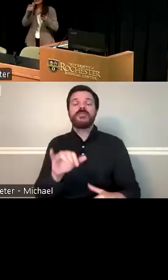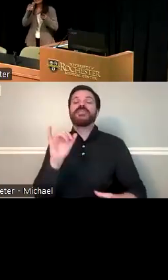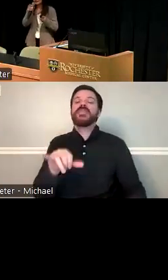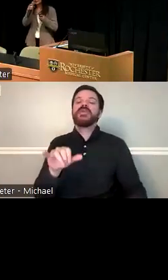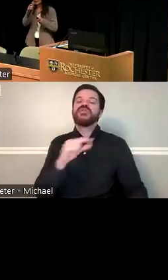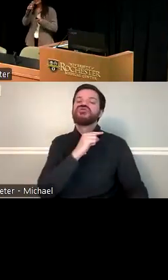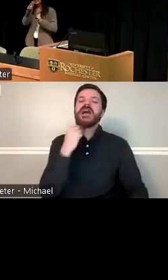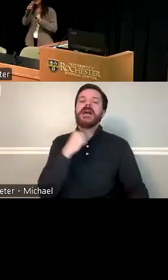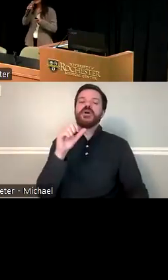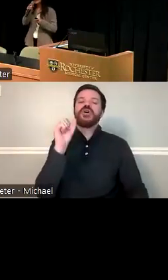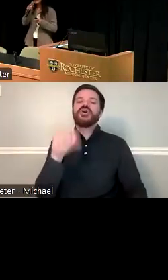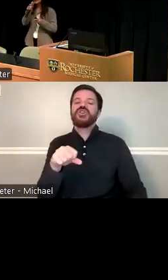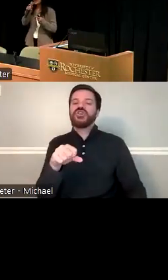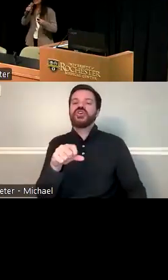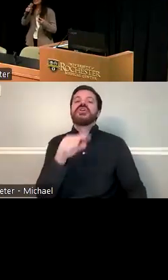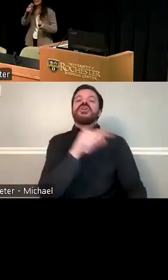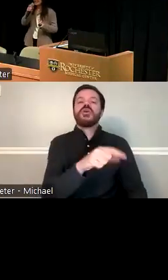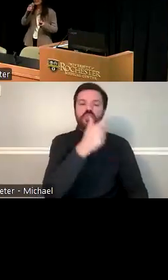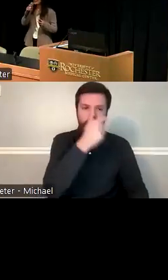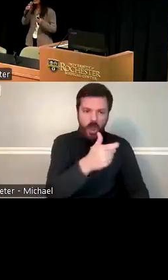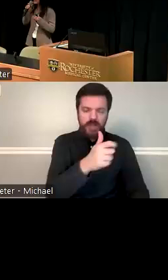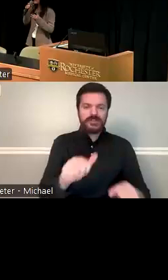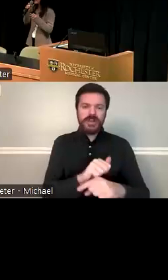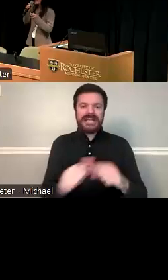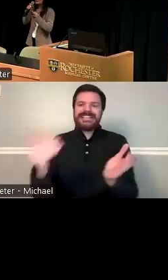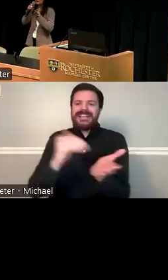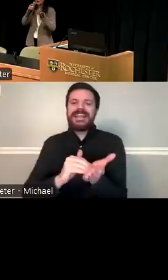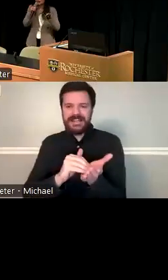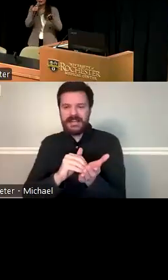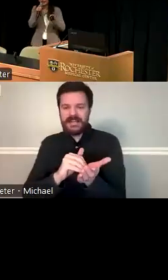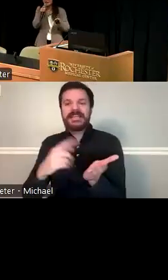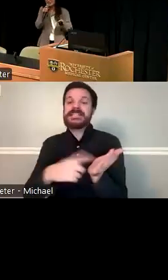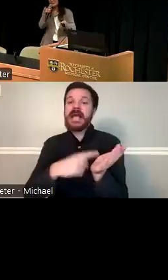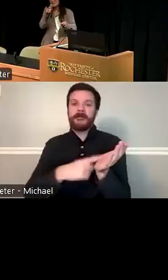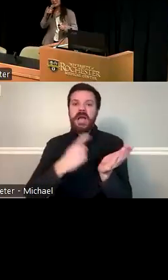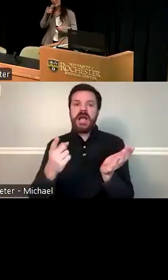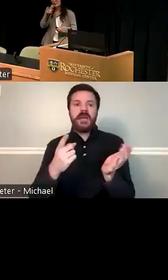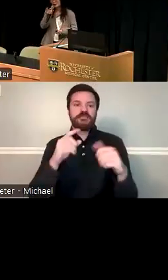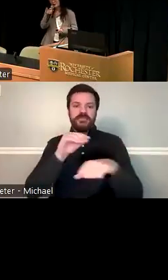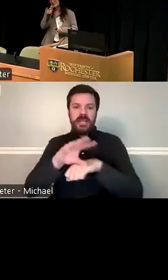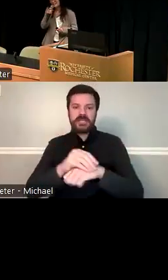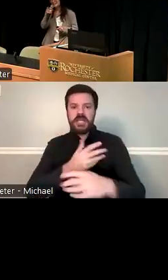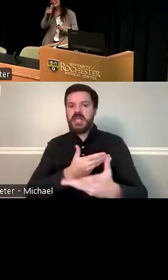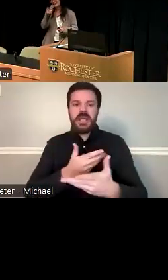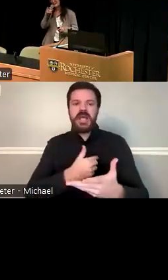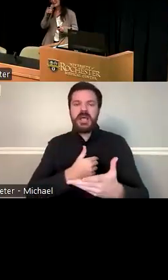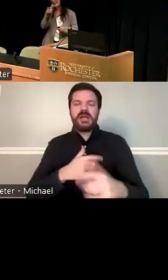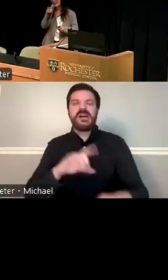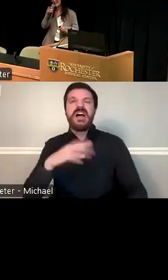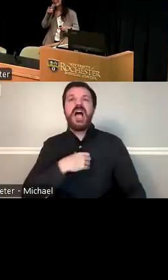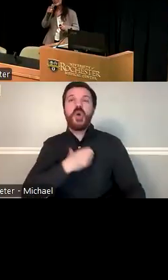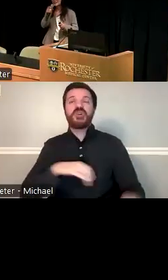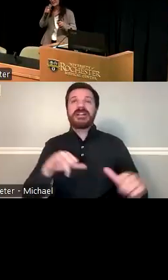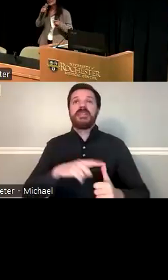the pre-training encounters to practice again, because sometimes you go and counsel somebody and you're like, oh, I wish I did a better job on